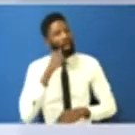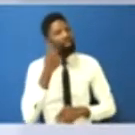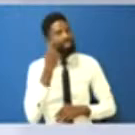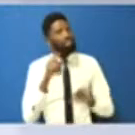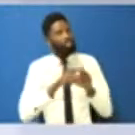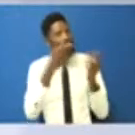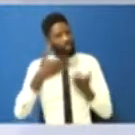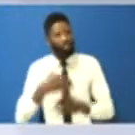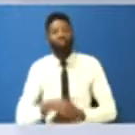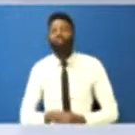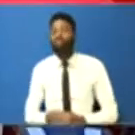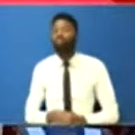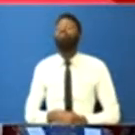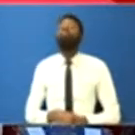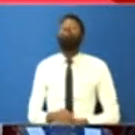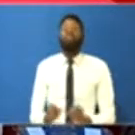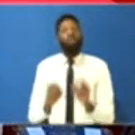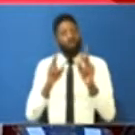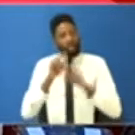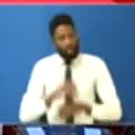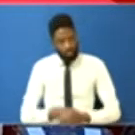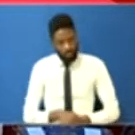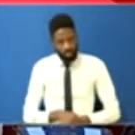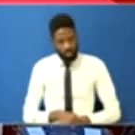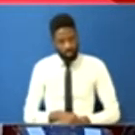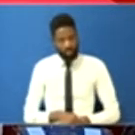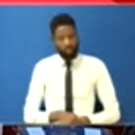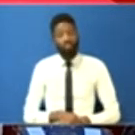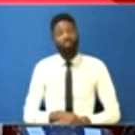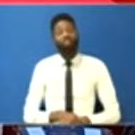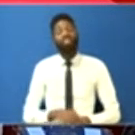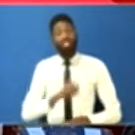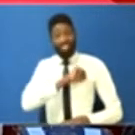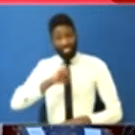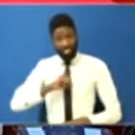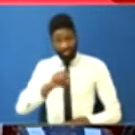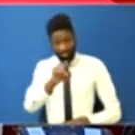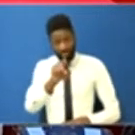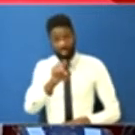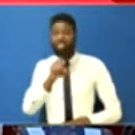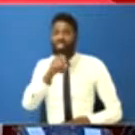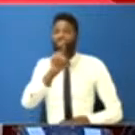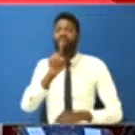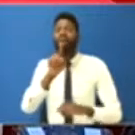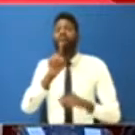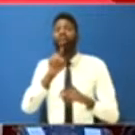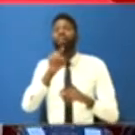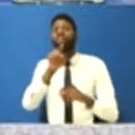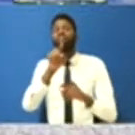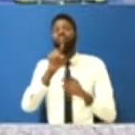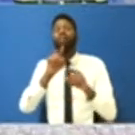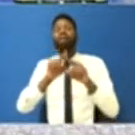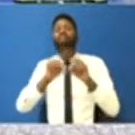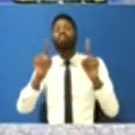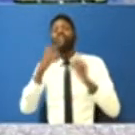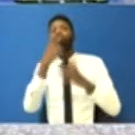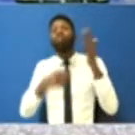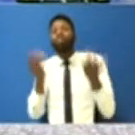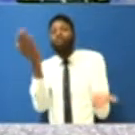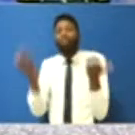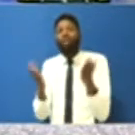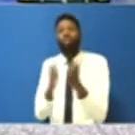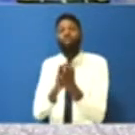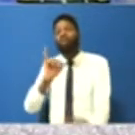right what separates you from your top competitor for the governor position